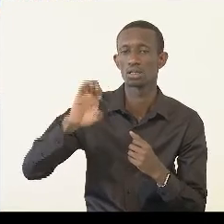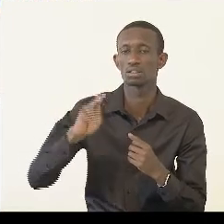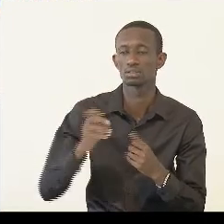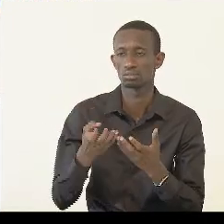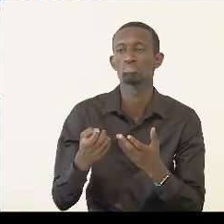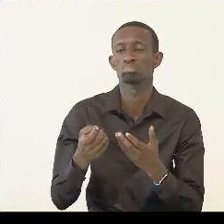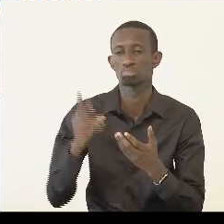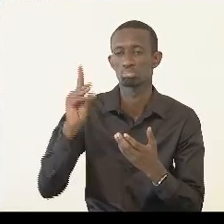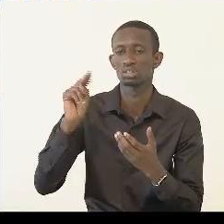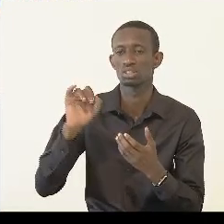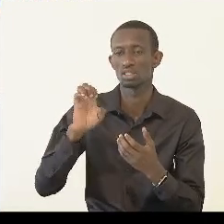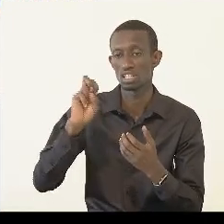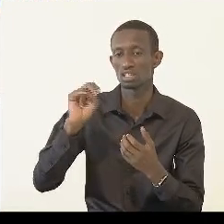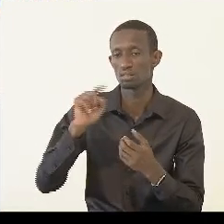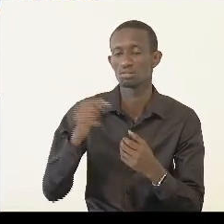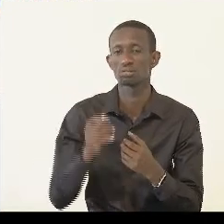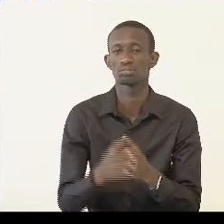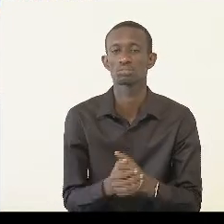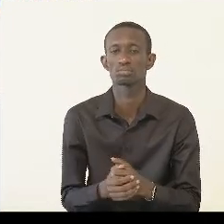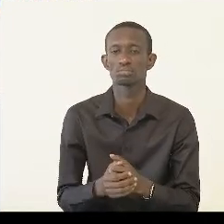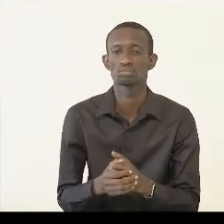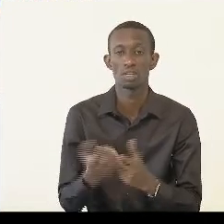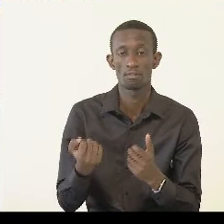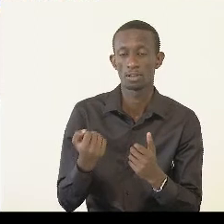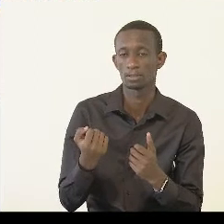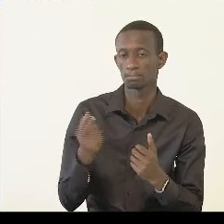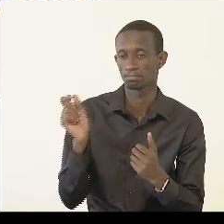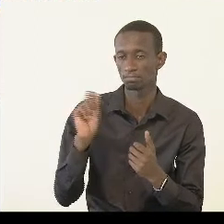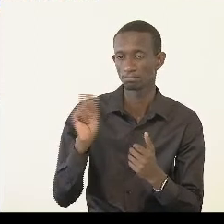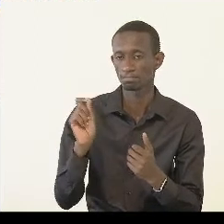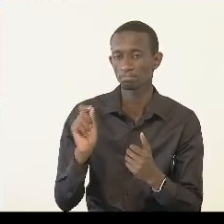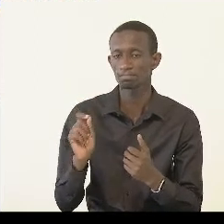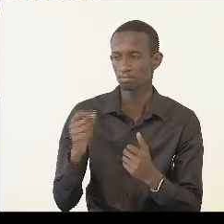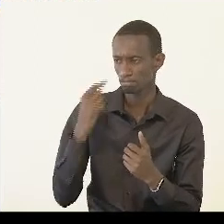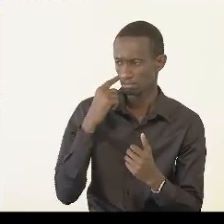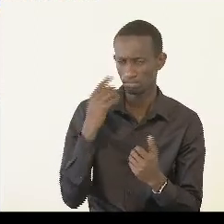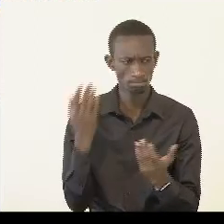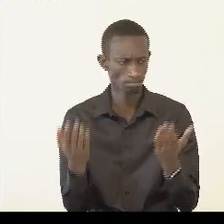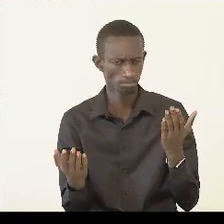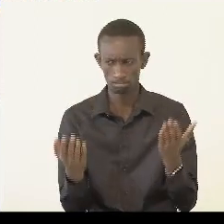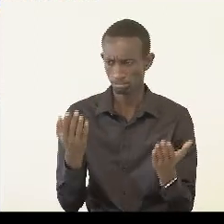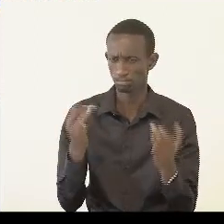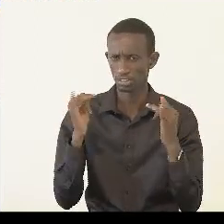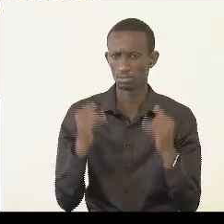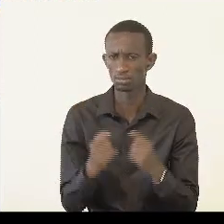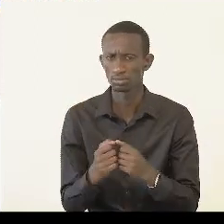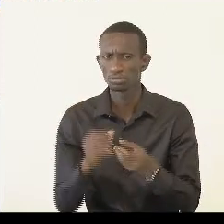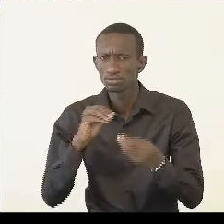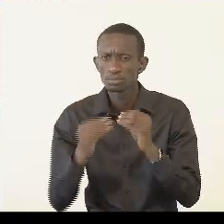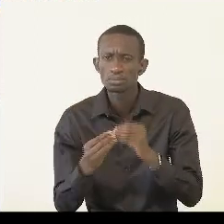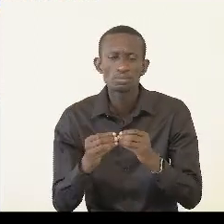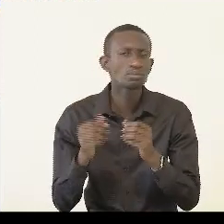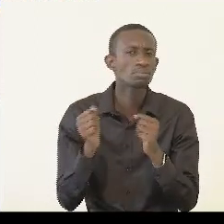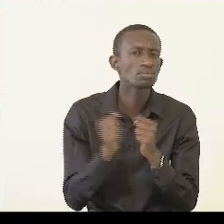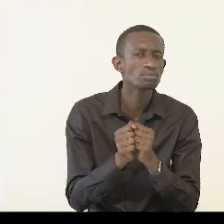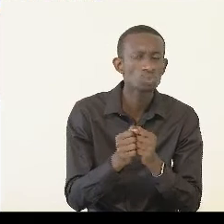move here and get a pen and check if we pick number 10? The easiest way to